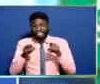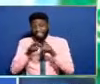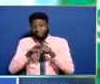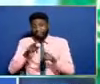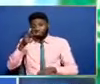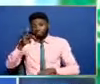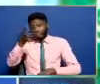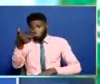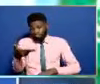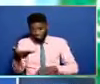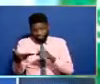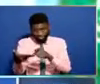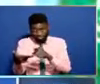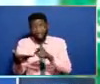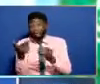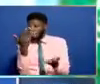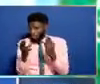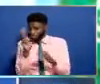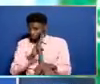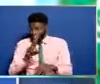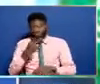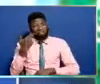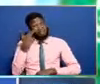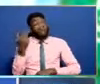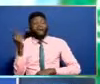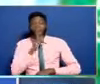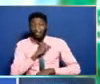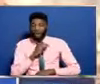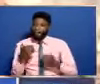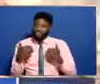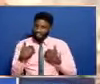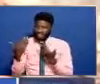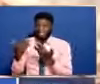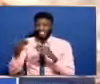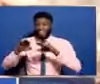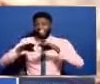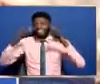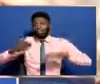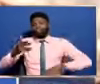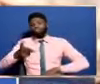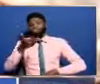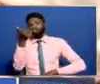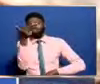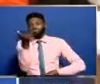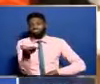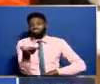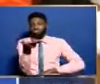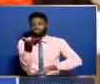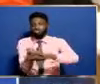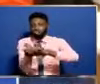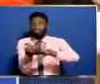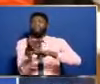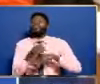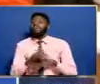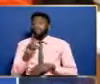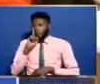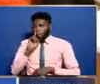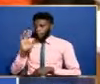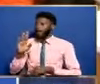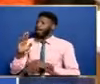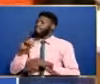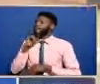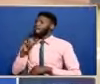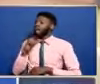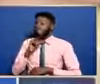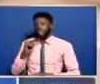to have been used in the murder placed on a table in his room at his father's home in Githunguri, Kiambu